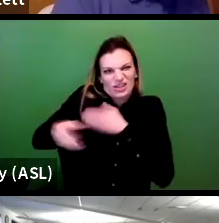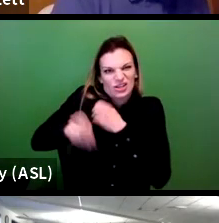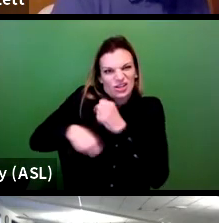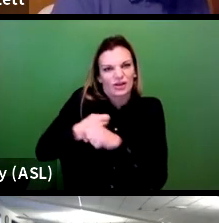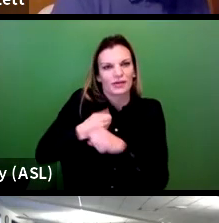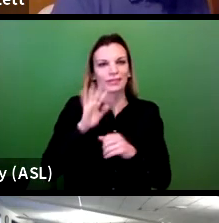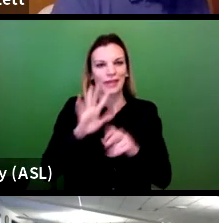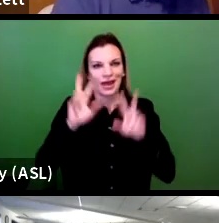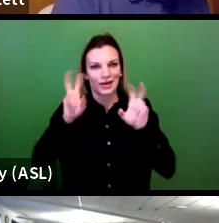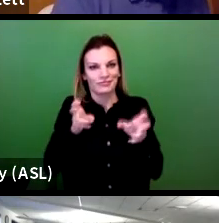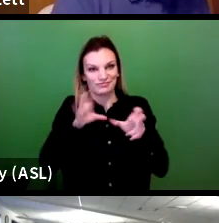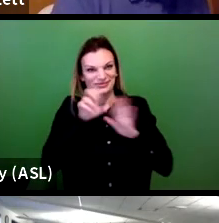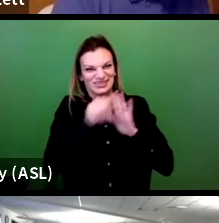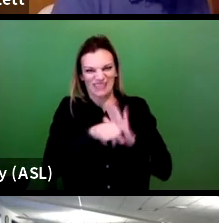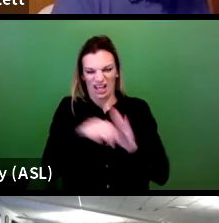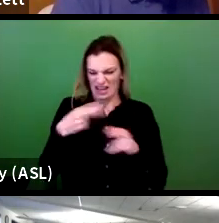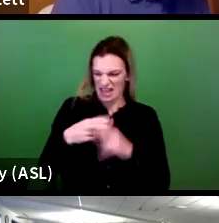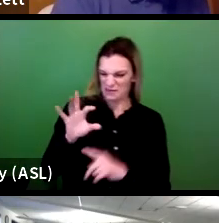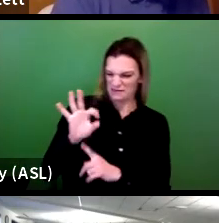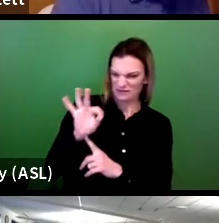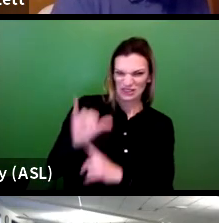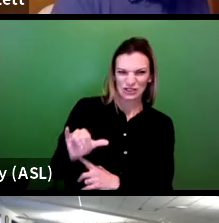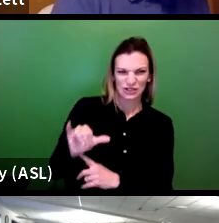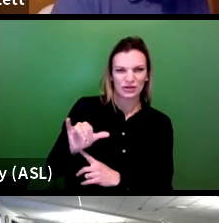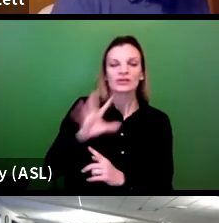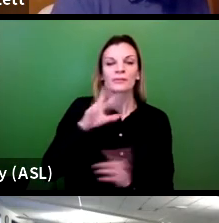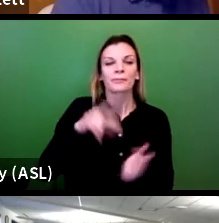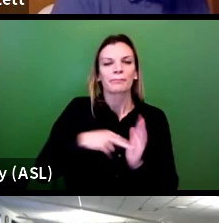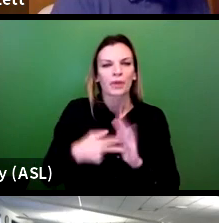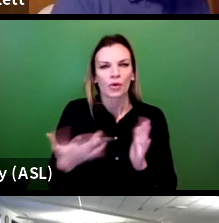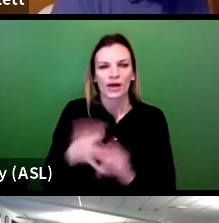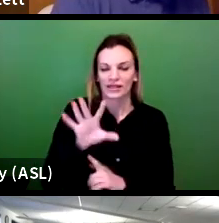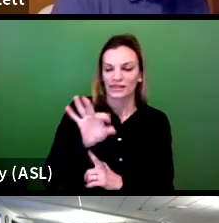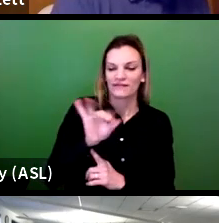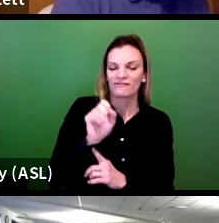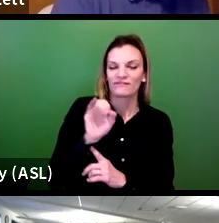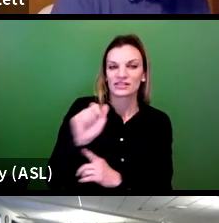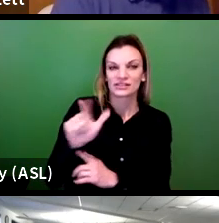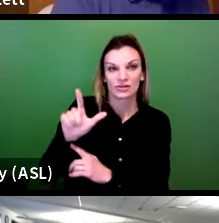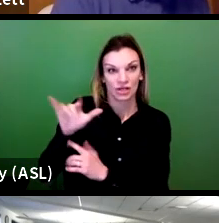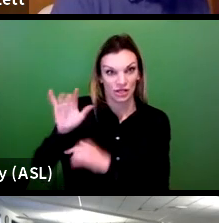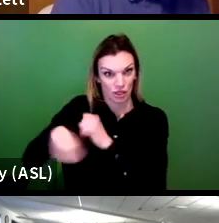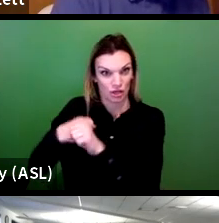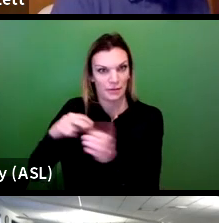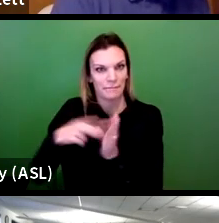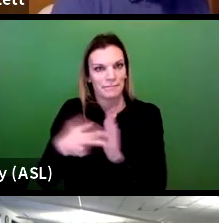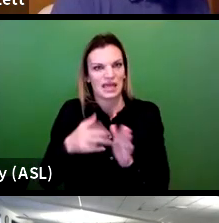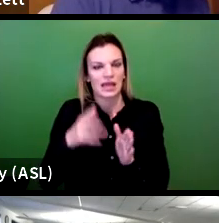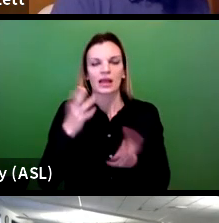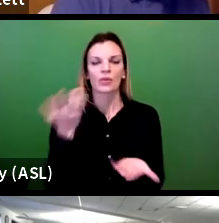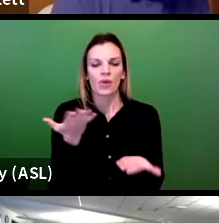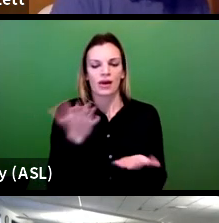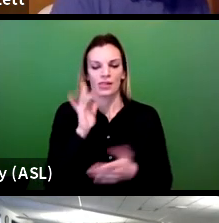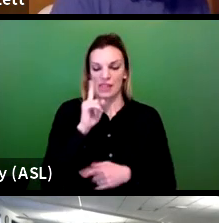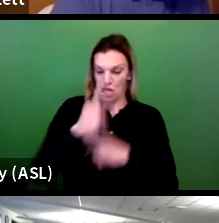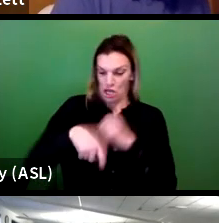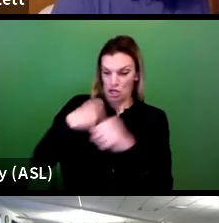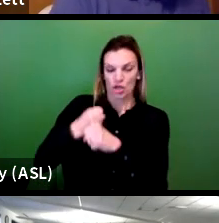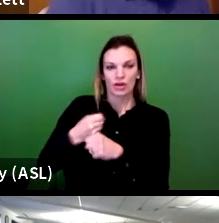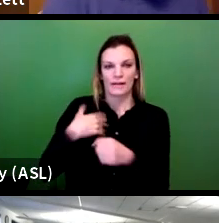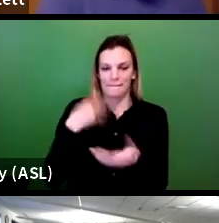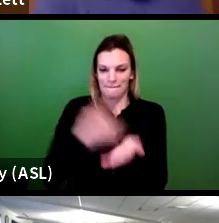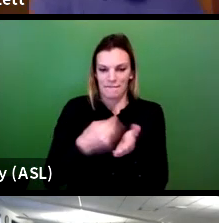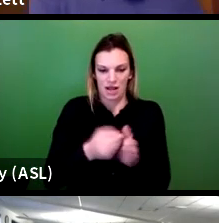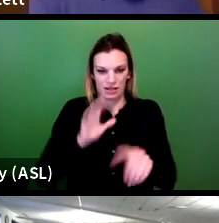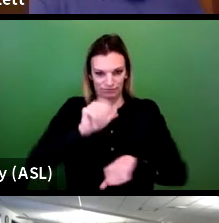government way of talking about the beginning of the year of appropriation of funds. And